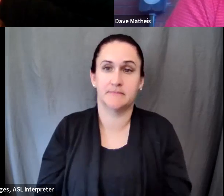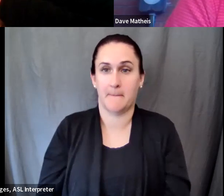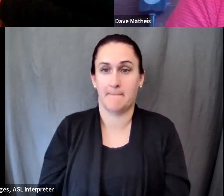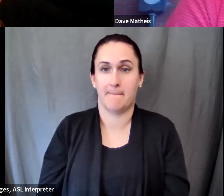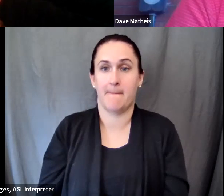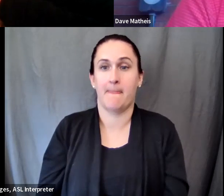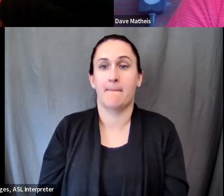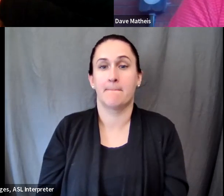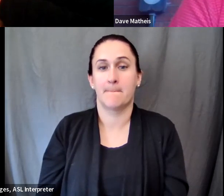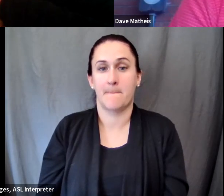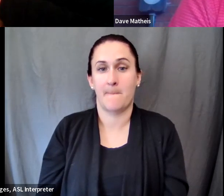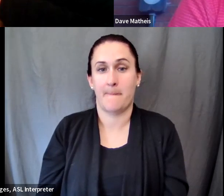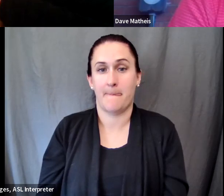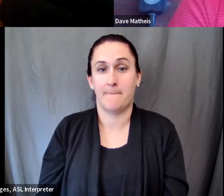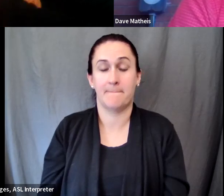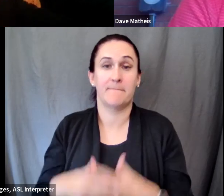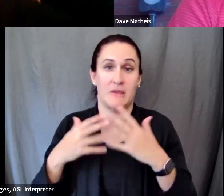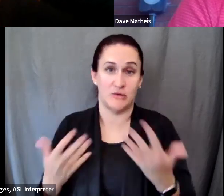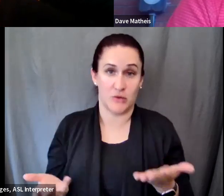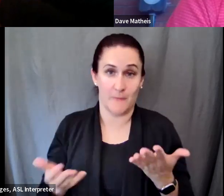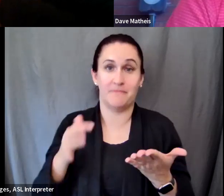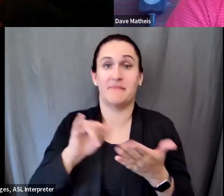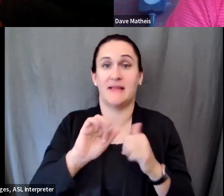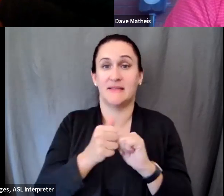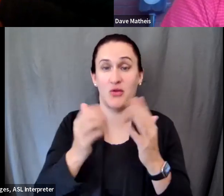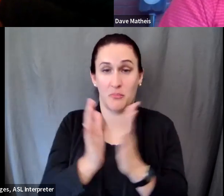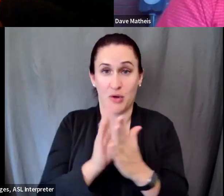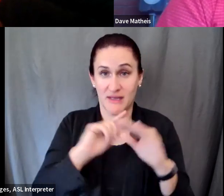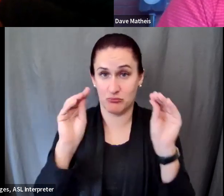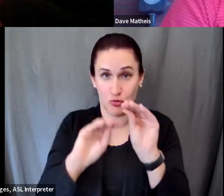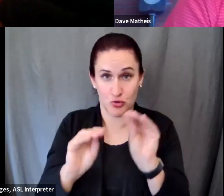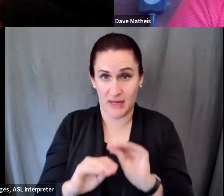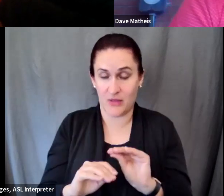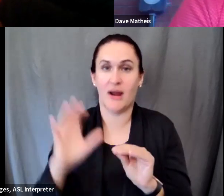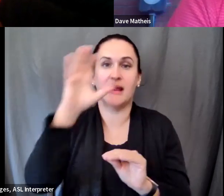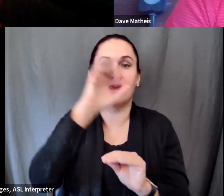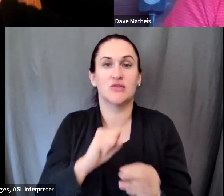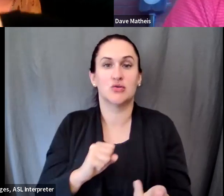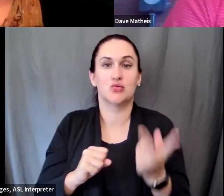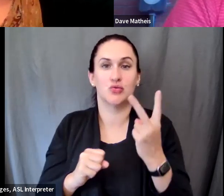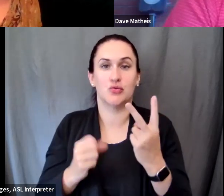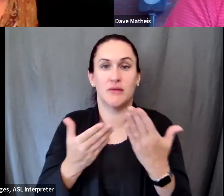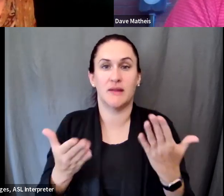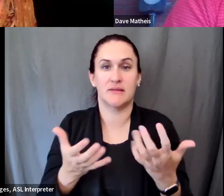So that's how the book is put together. I guess there's 2 things I want to mention that